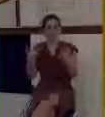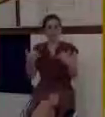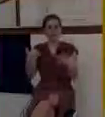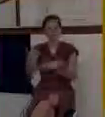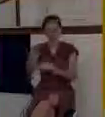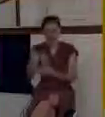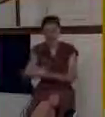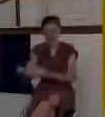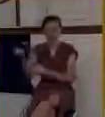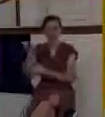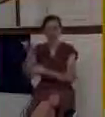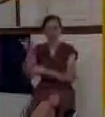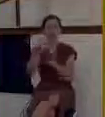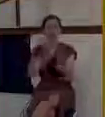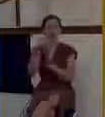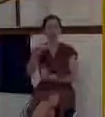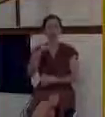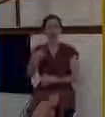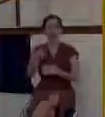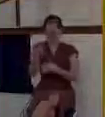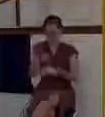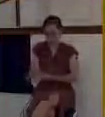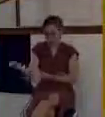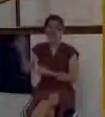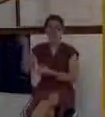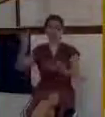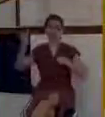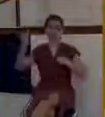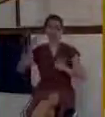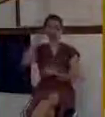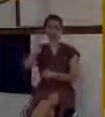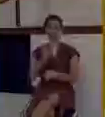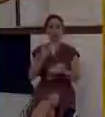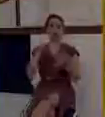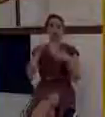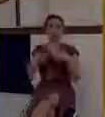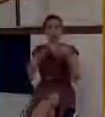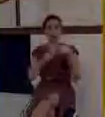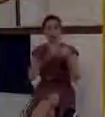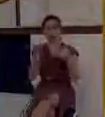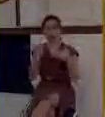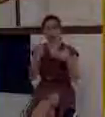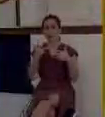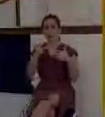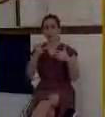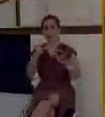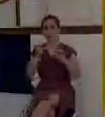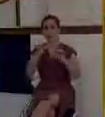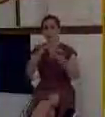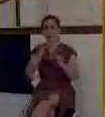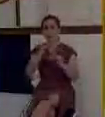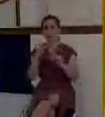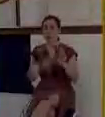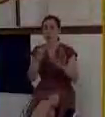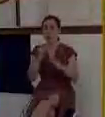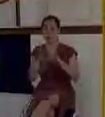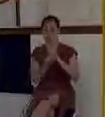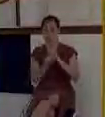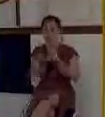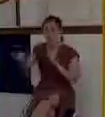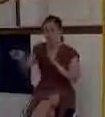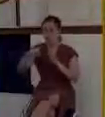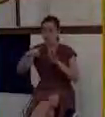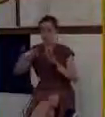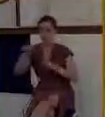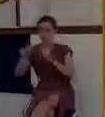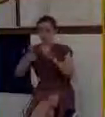and Isaac and Jacob. And the Bible says that in Matthew's account of this, that when the multitudes heard this, they were astonished